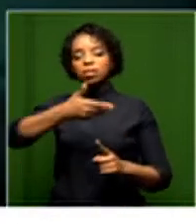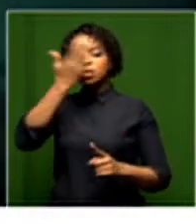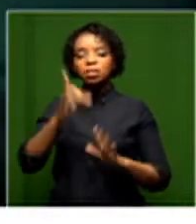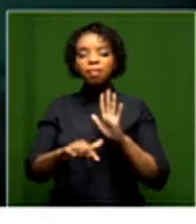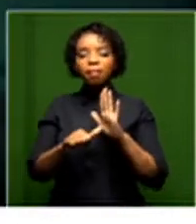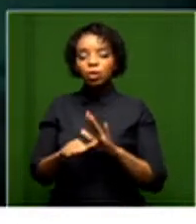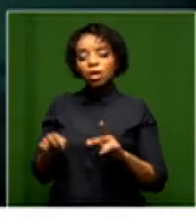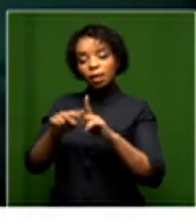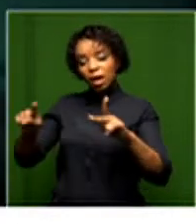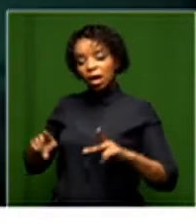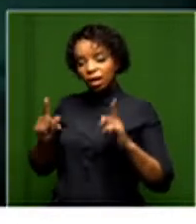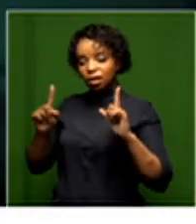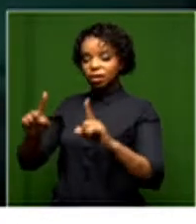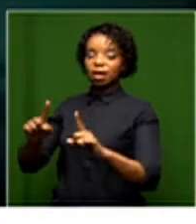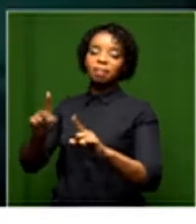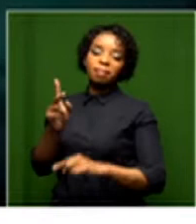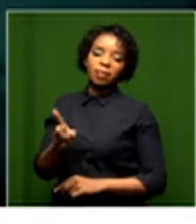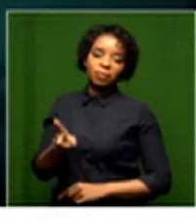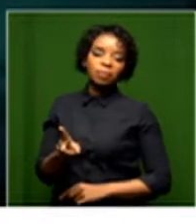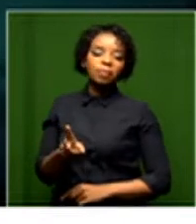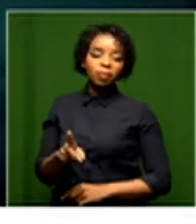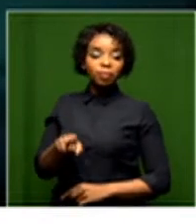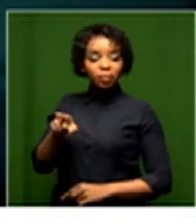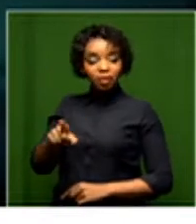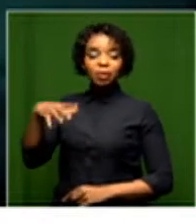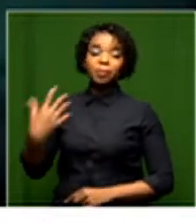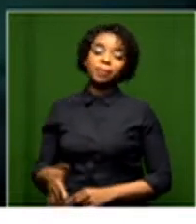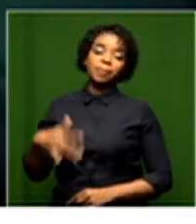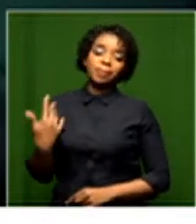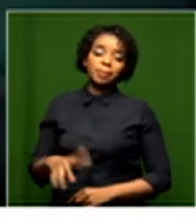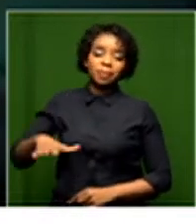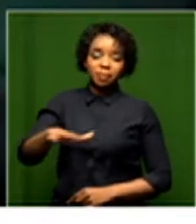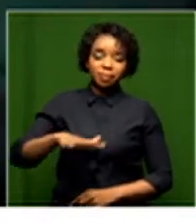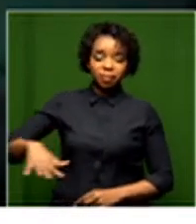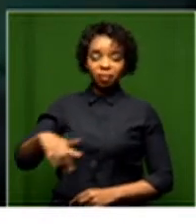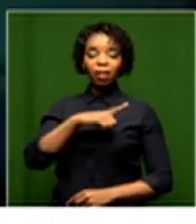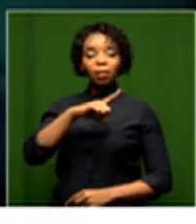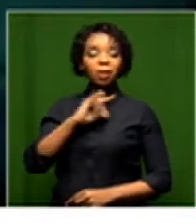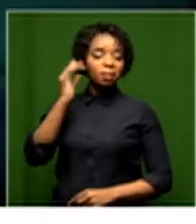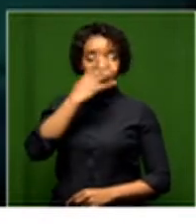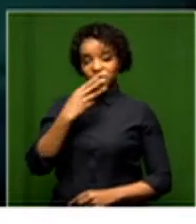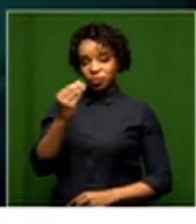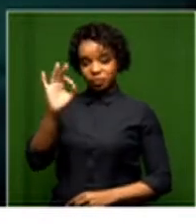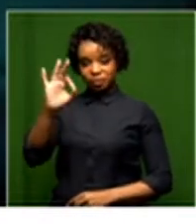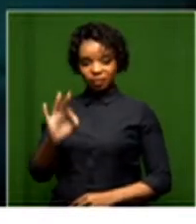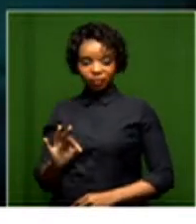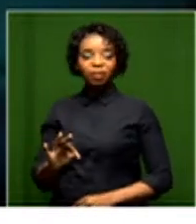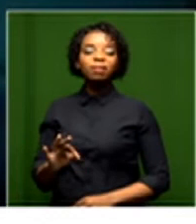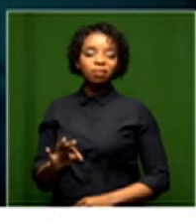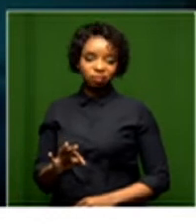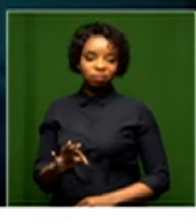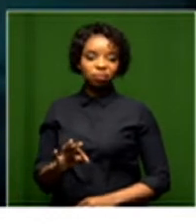gardens because they are such wonderful locations. They sit in most beautiful areas. They've got some pristine